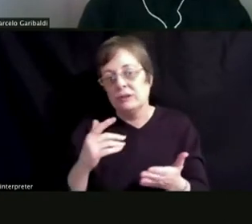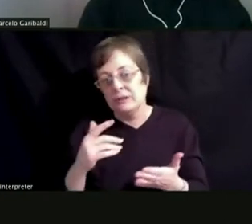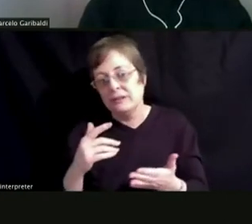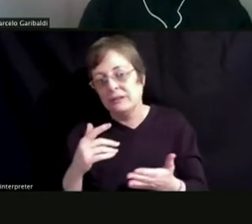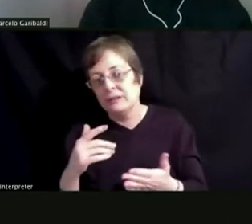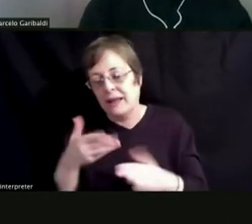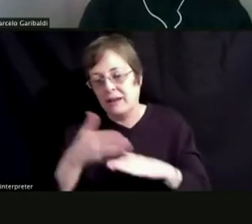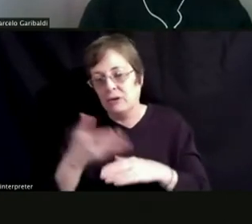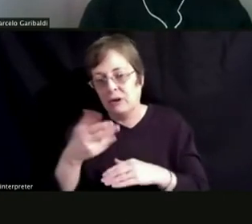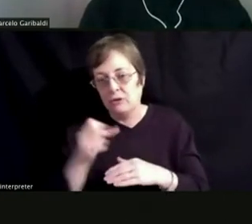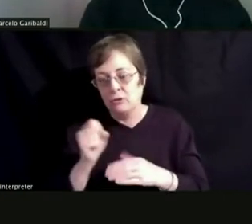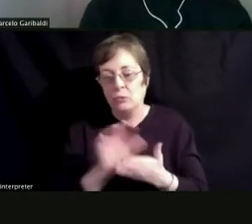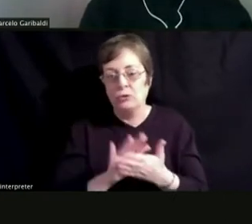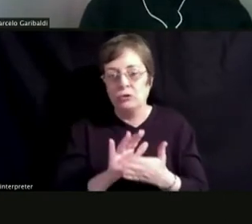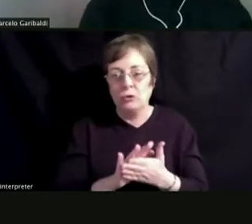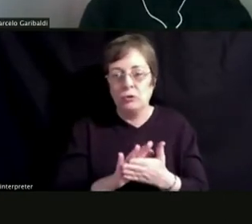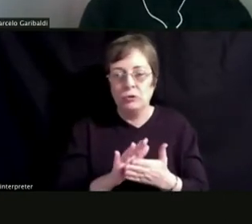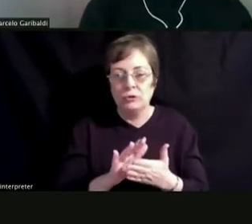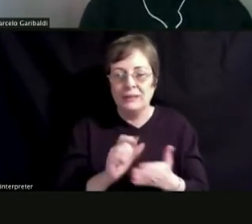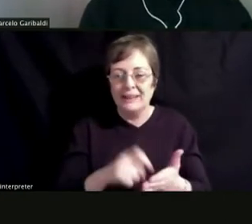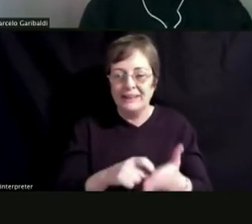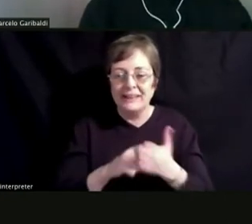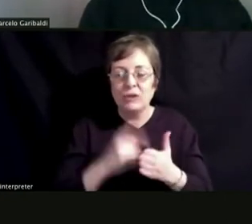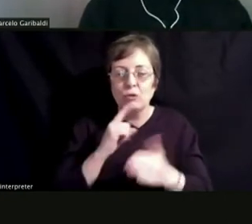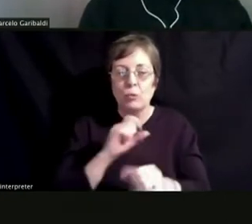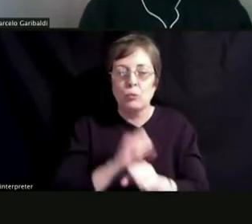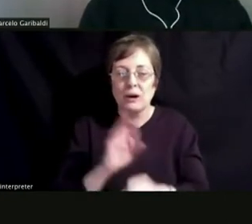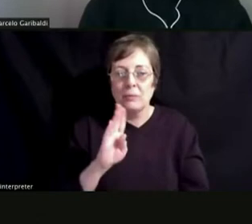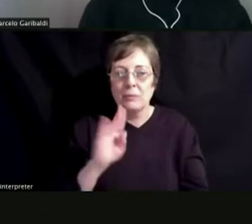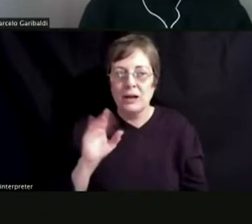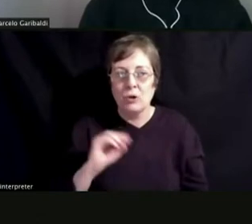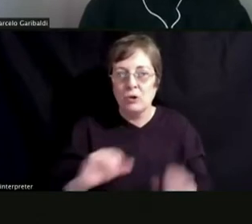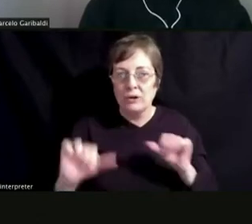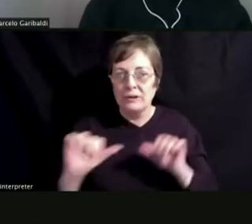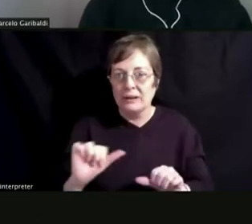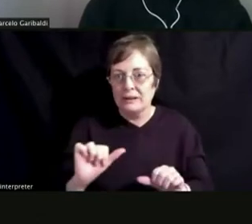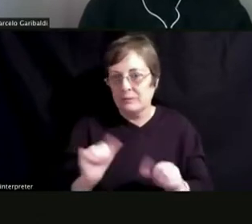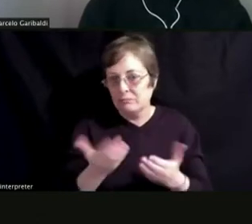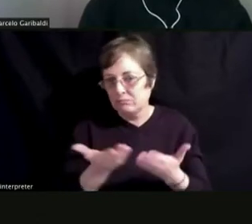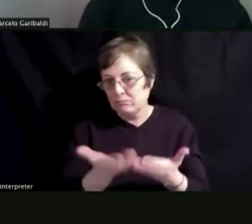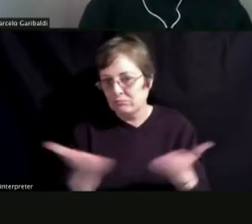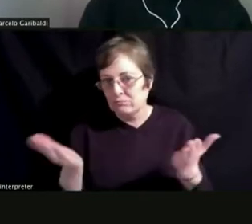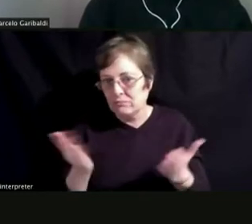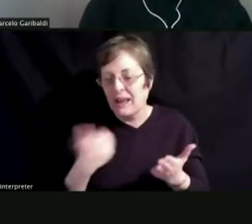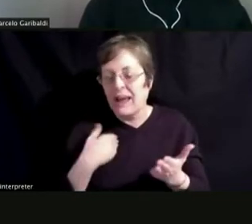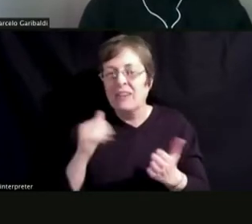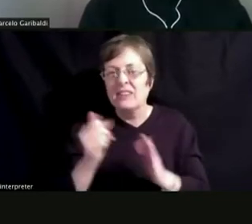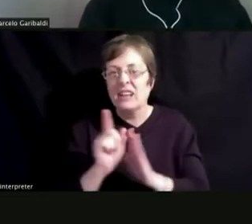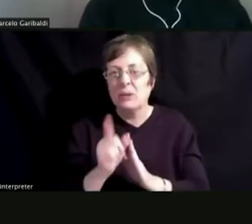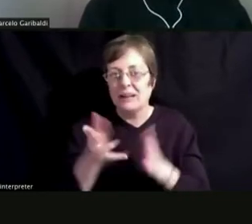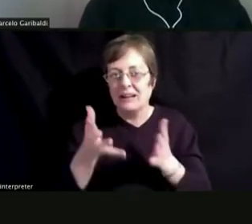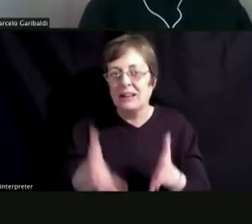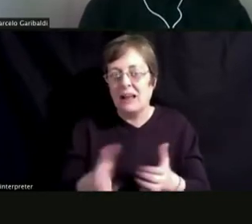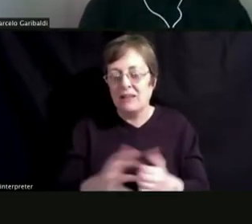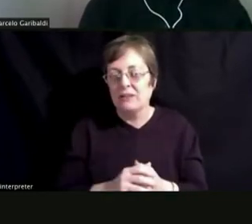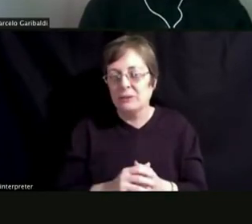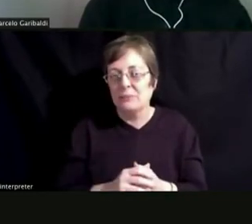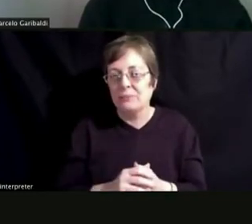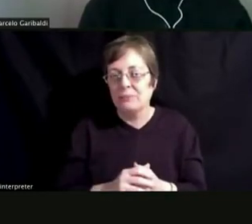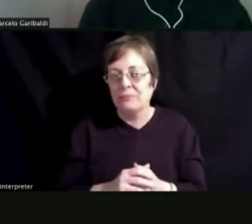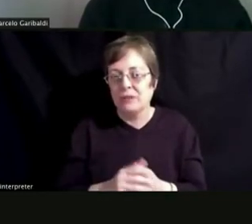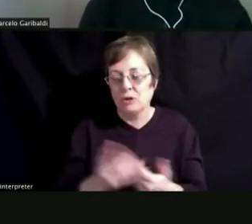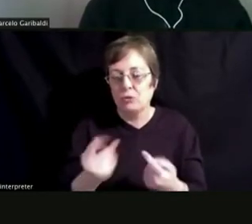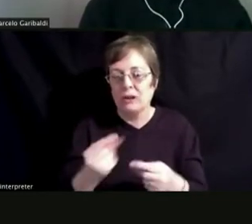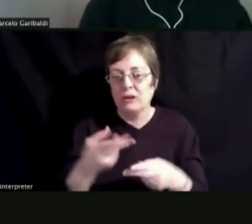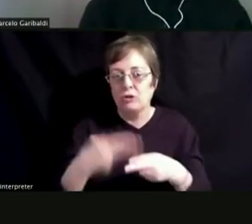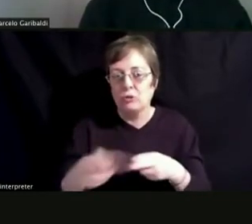in bioscience? And we can turn this off to anyone who would like to. Keep in mind, we have about 10 minutes left, so just keep them a little short. Stephanie,